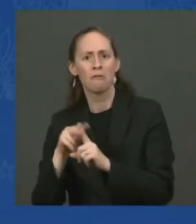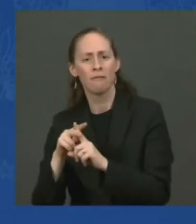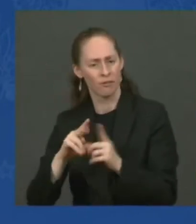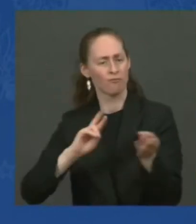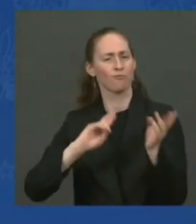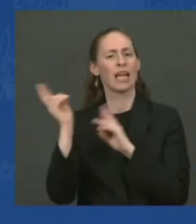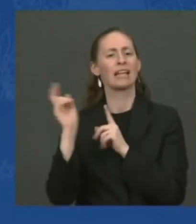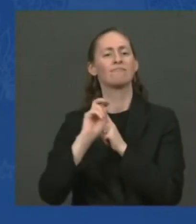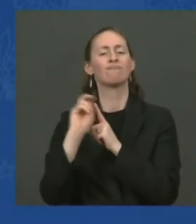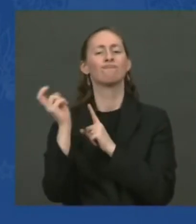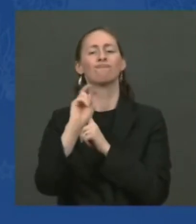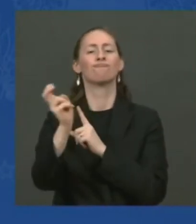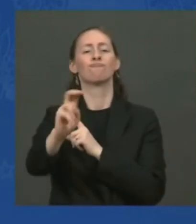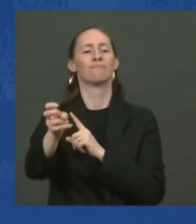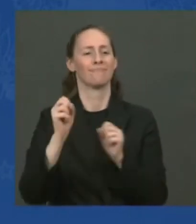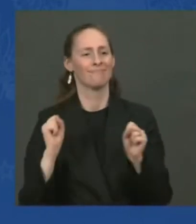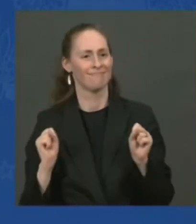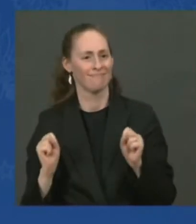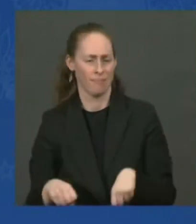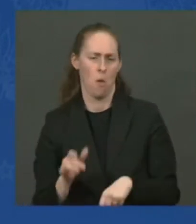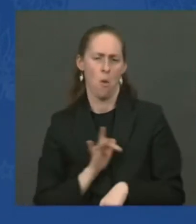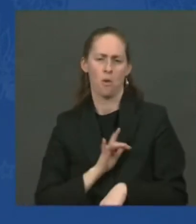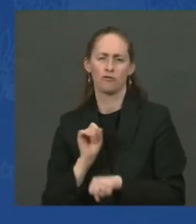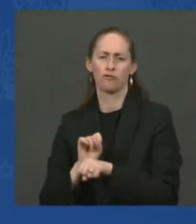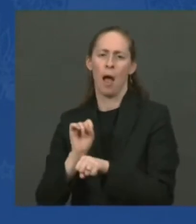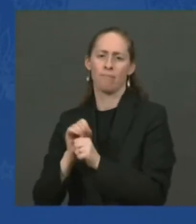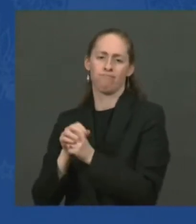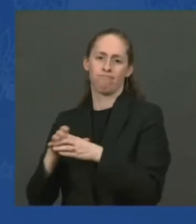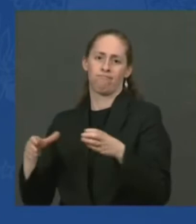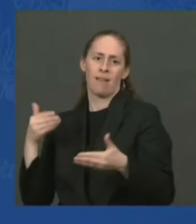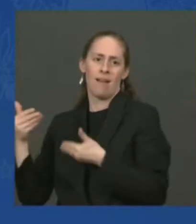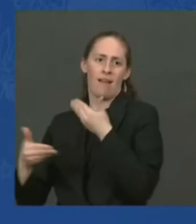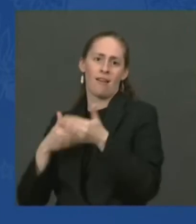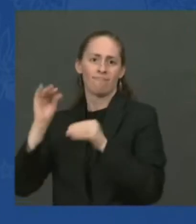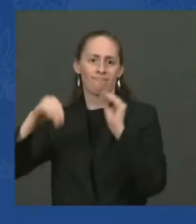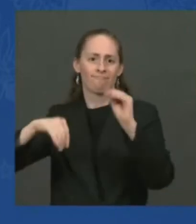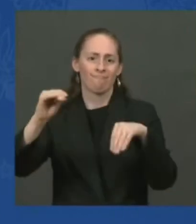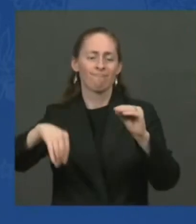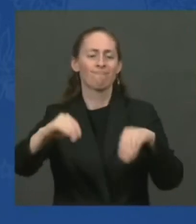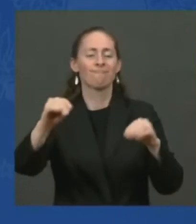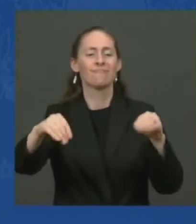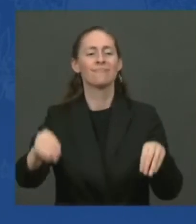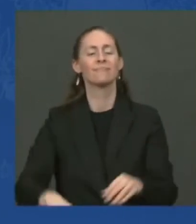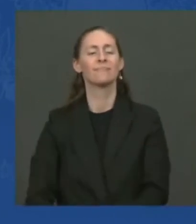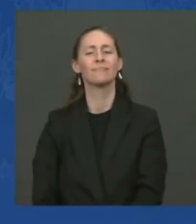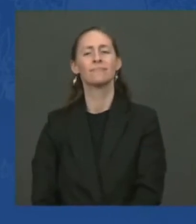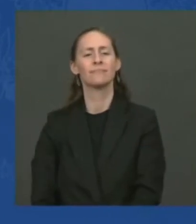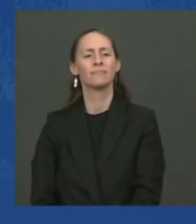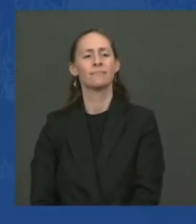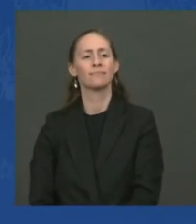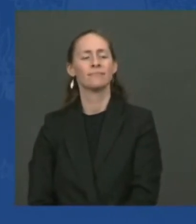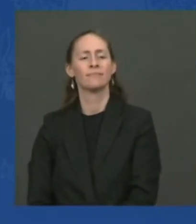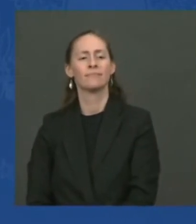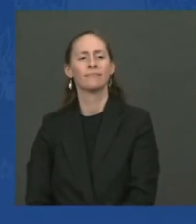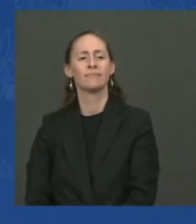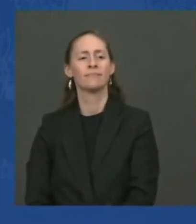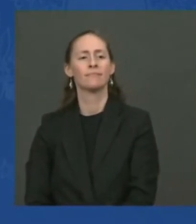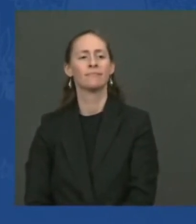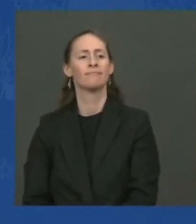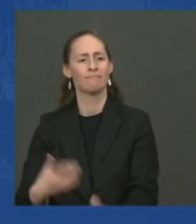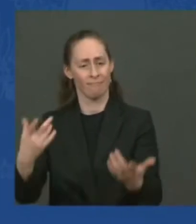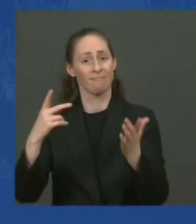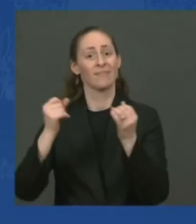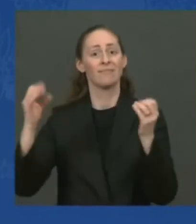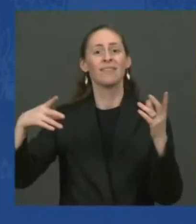jobs, thousands. It is also going to make it possible for Americans to get off the sidelines and into the game of manufacturing